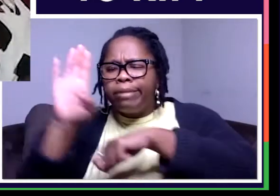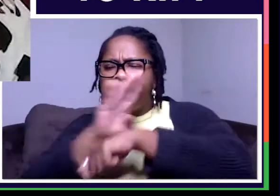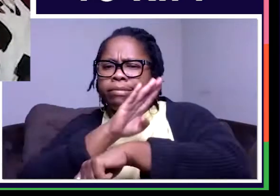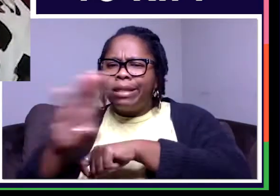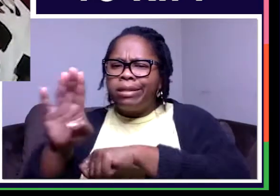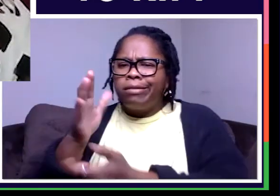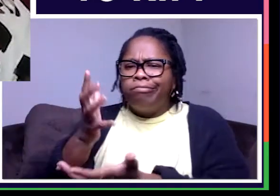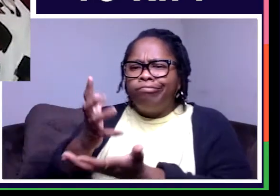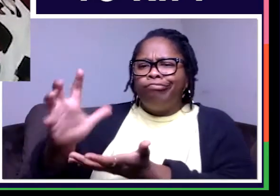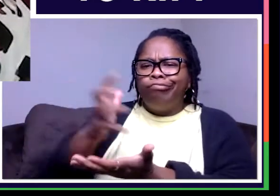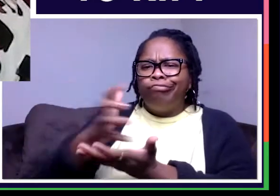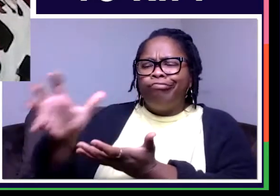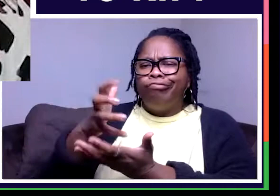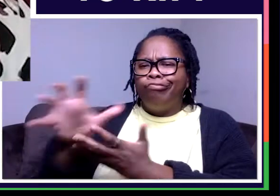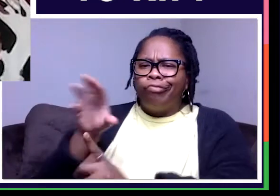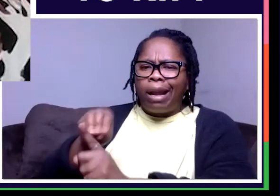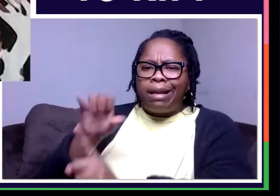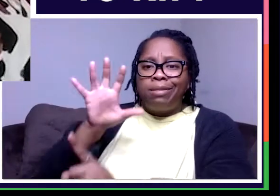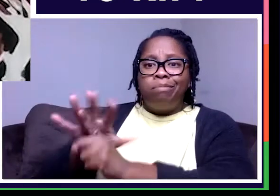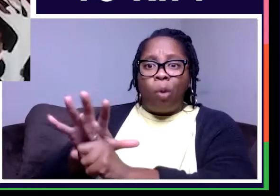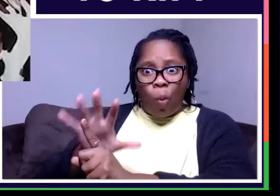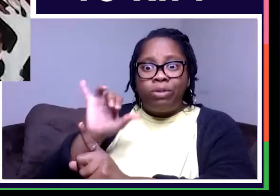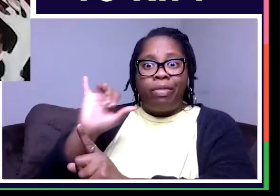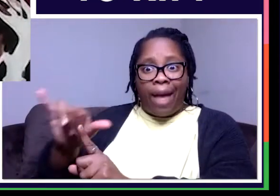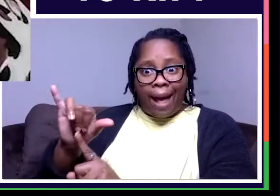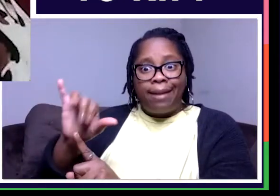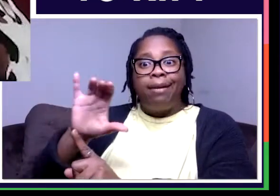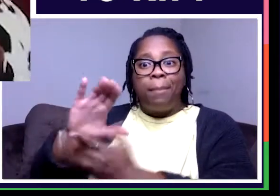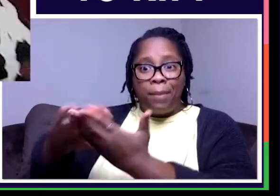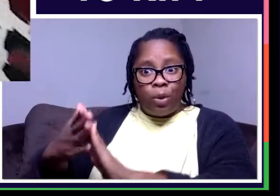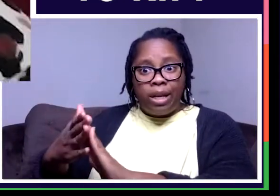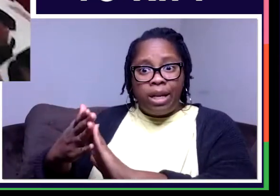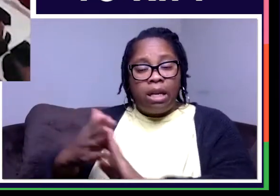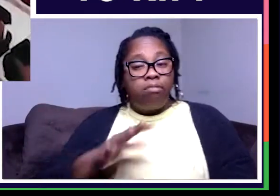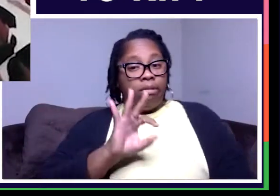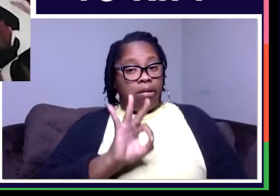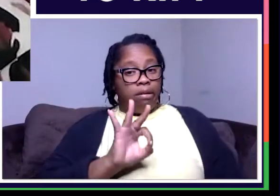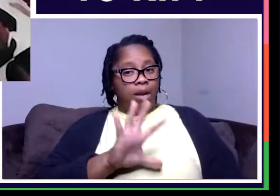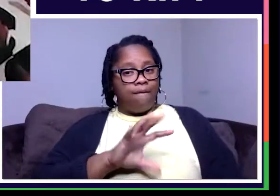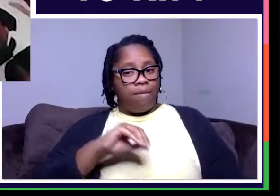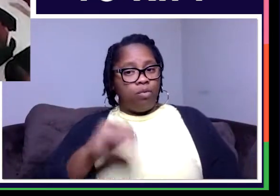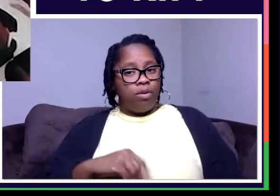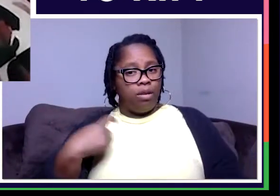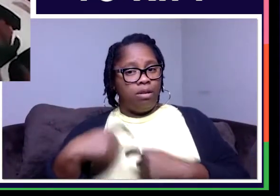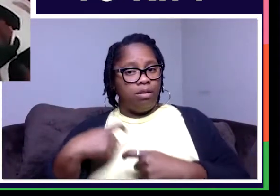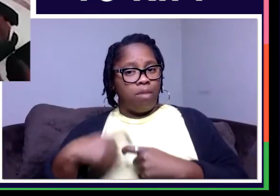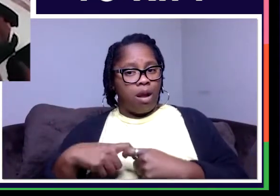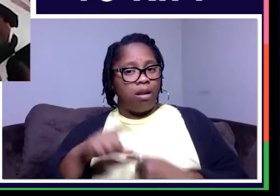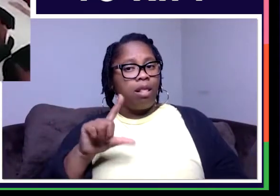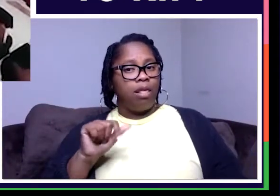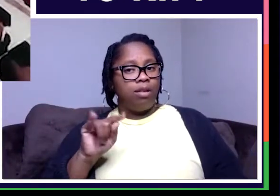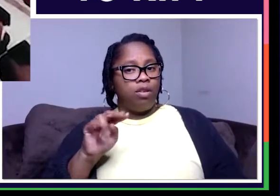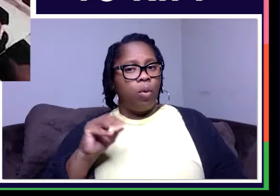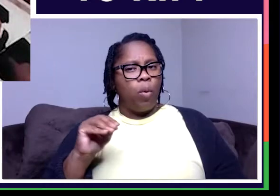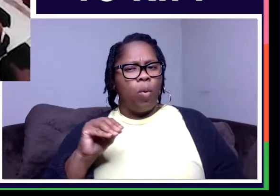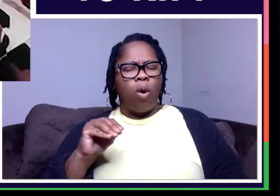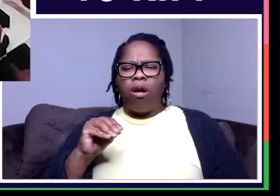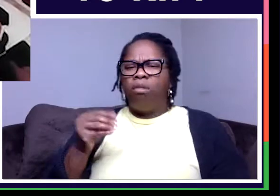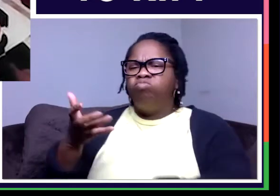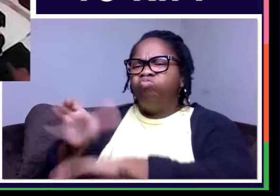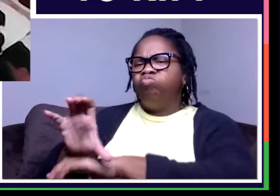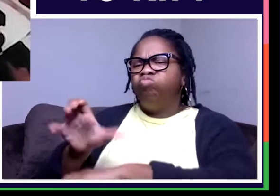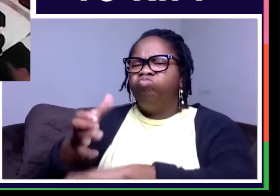Cudahy community, which is 95% Hispanic or Latino, to